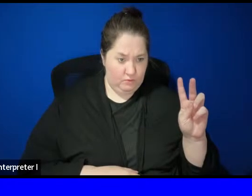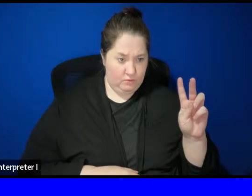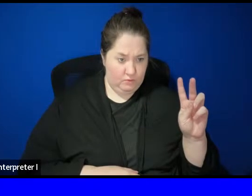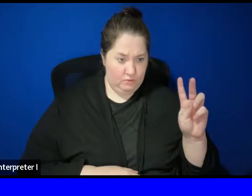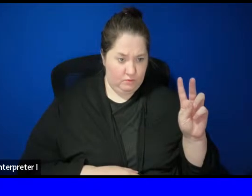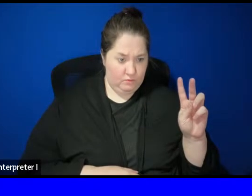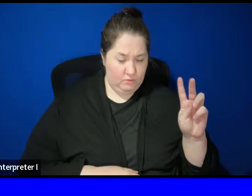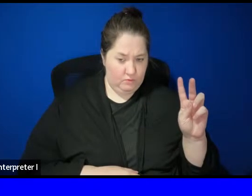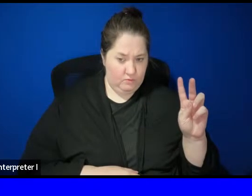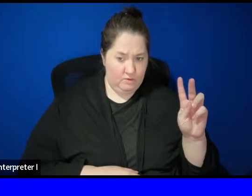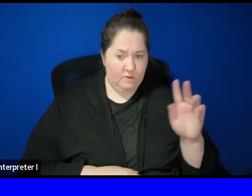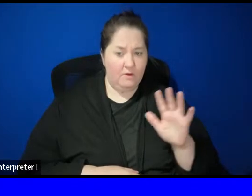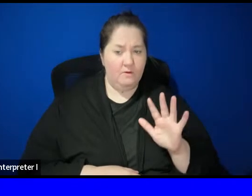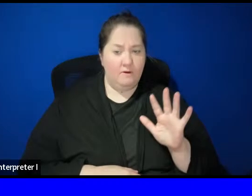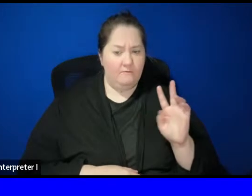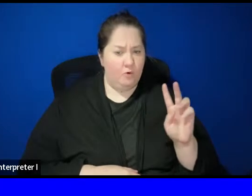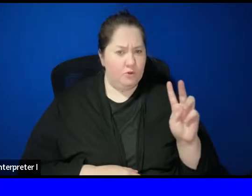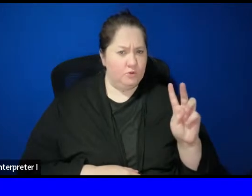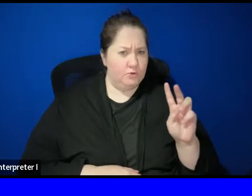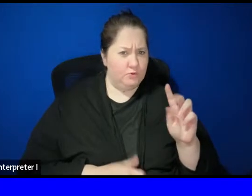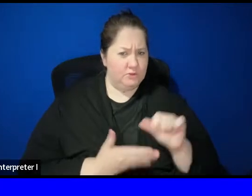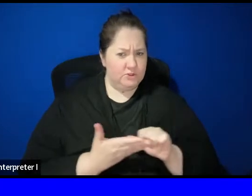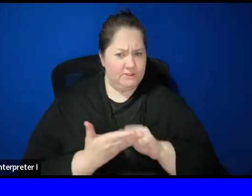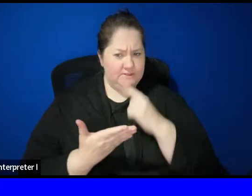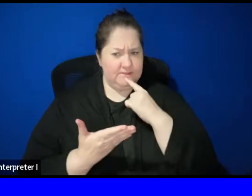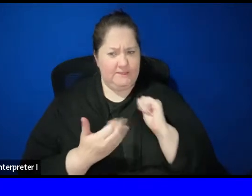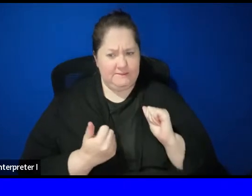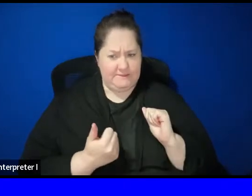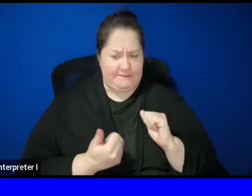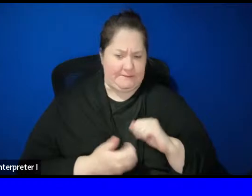The agenda says 542.